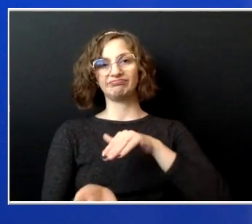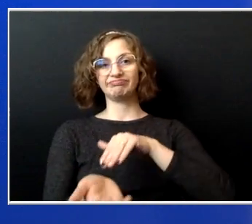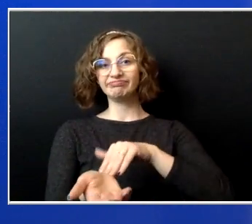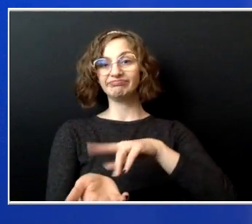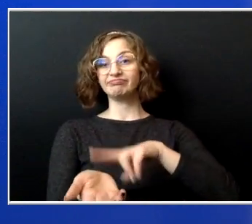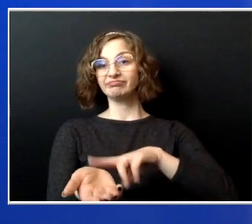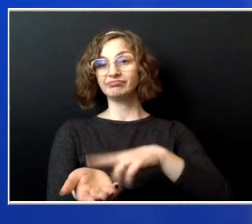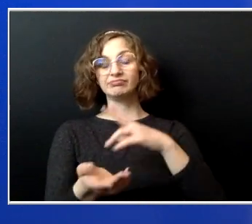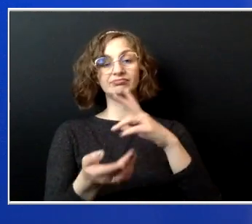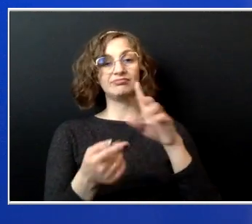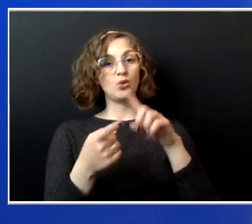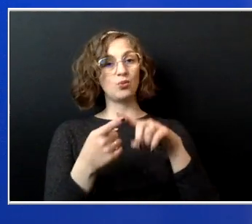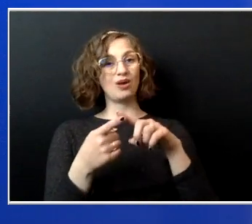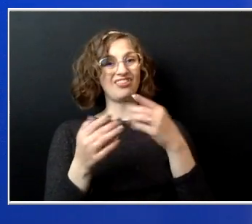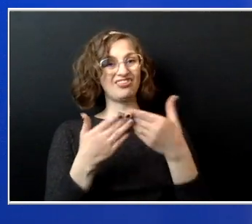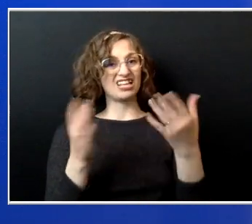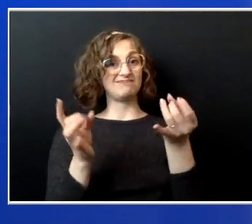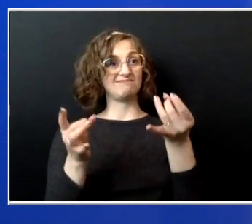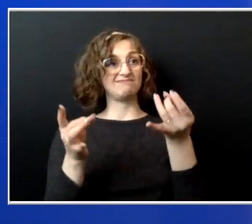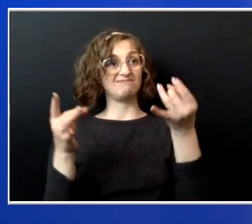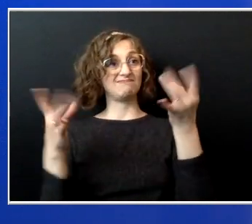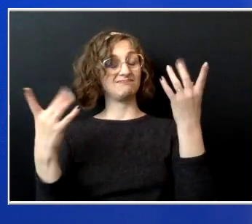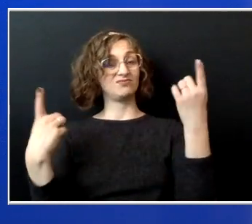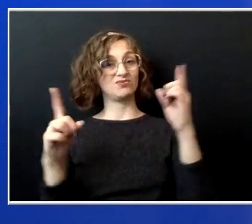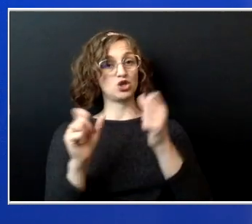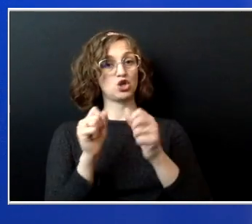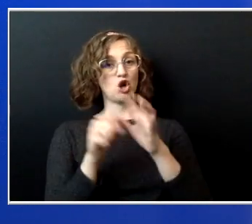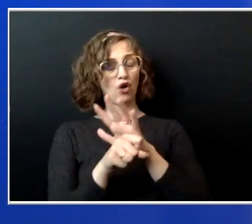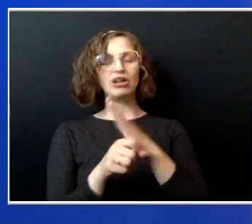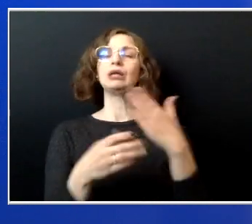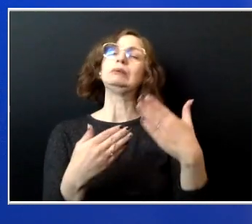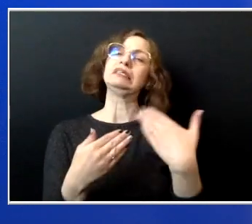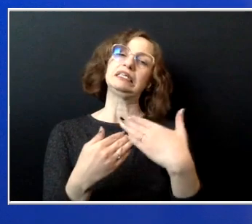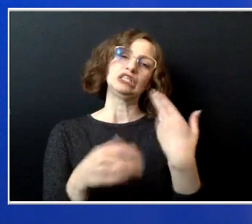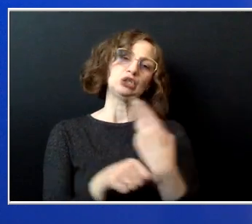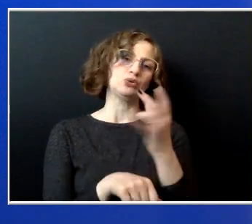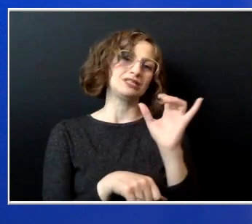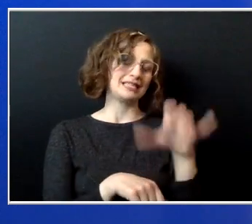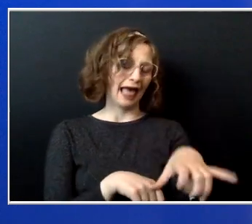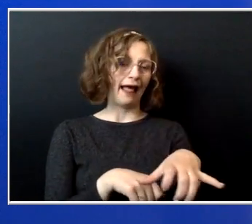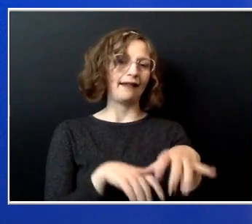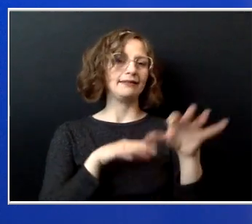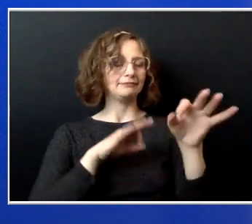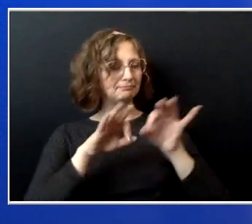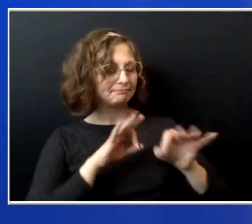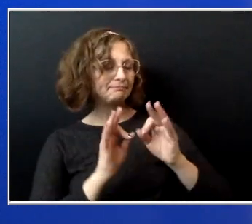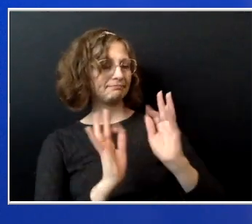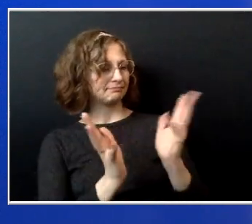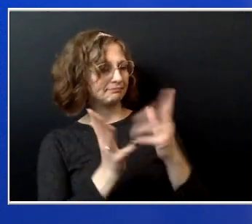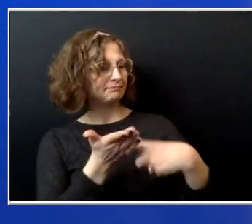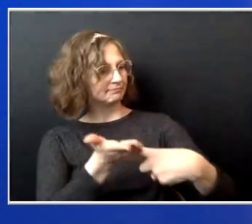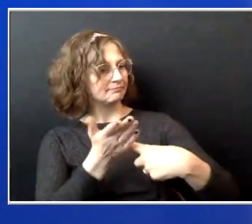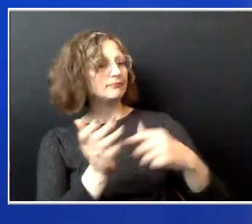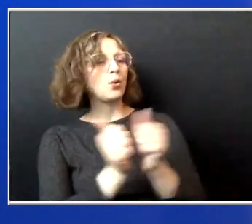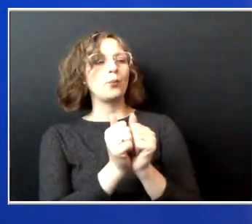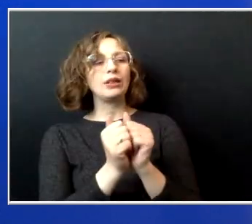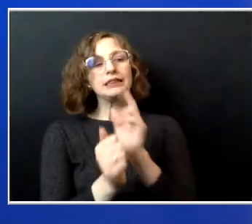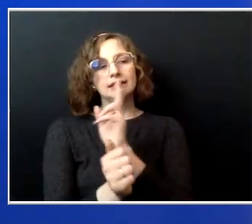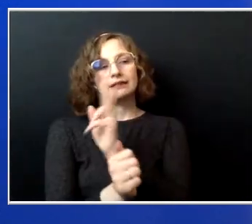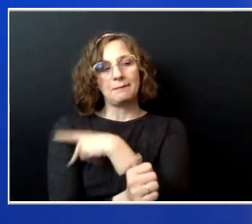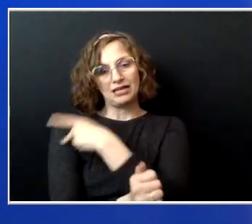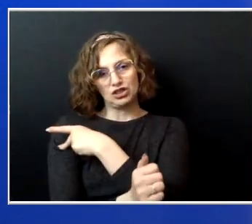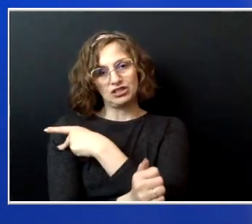was really easy to use that as an explanation to talk to your patients. Yeah. We don't have some